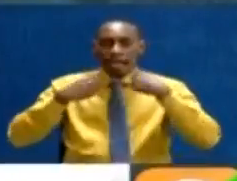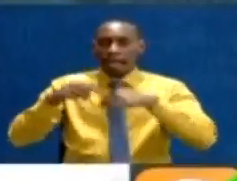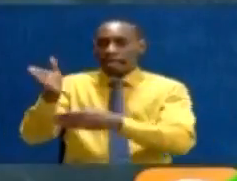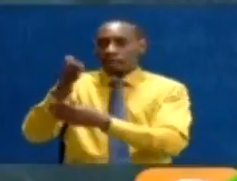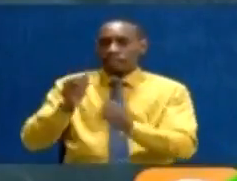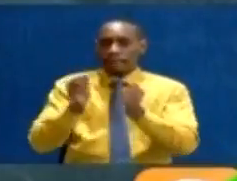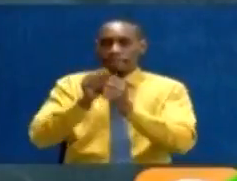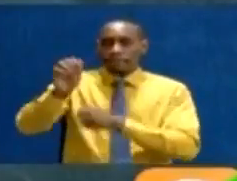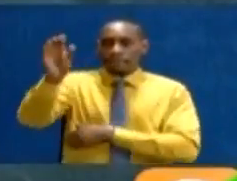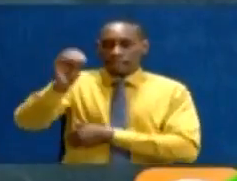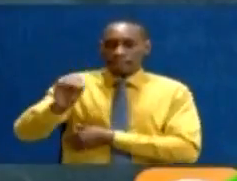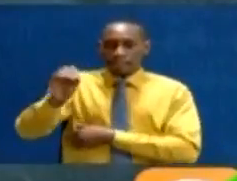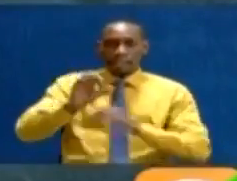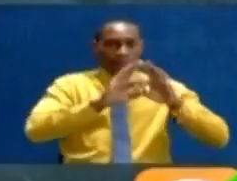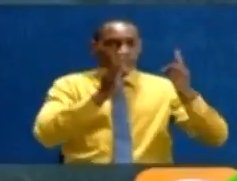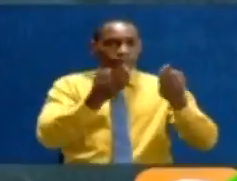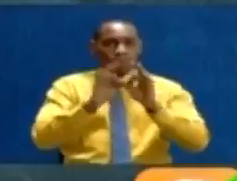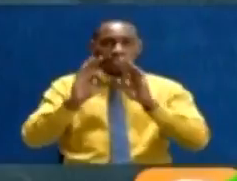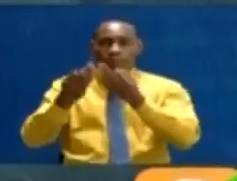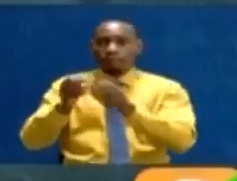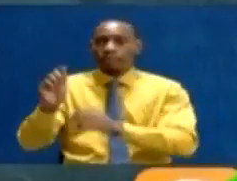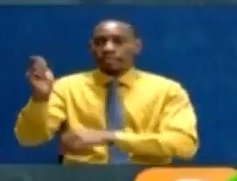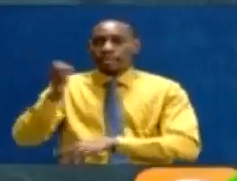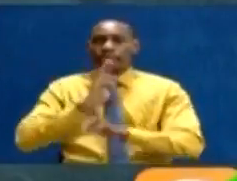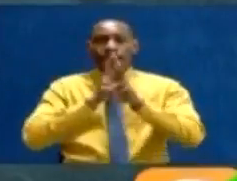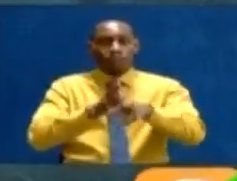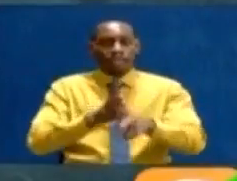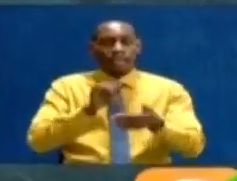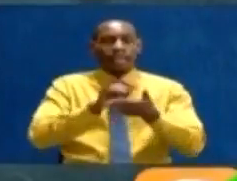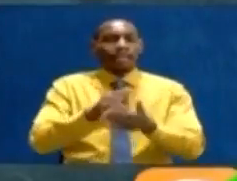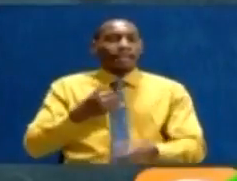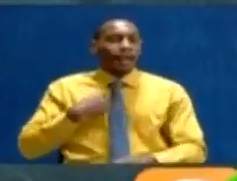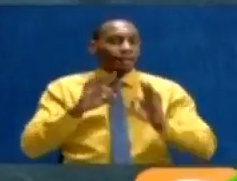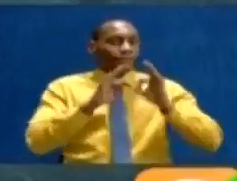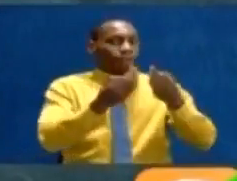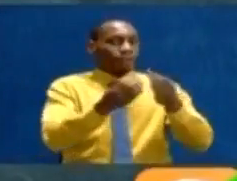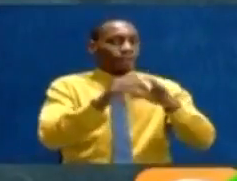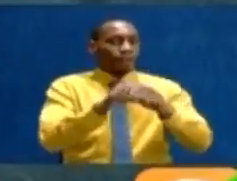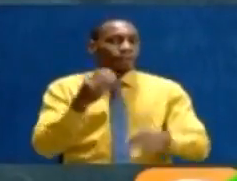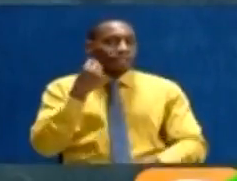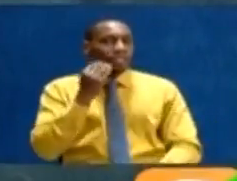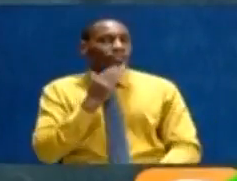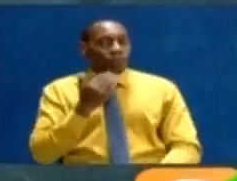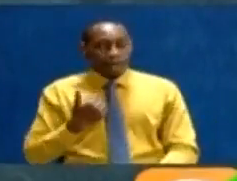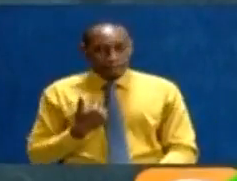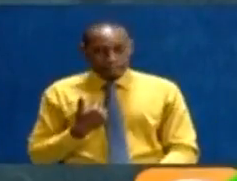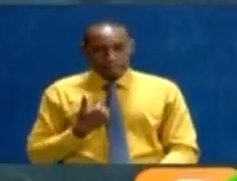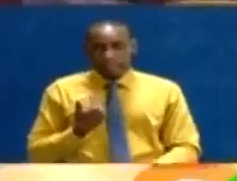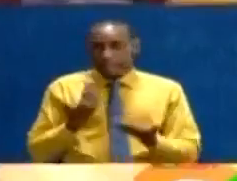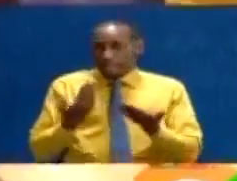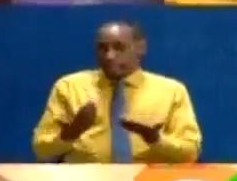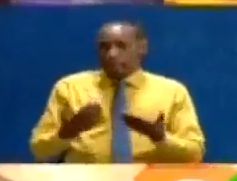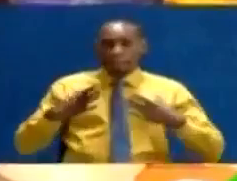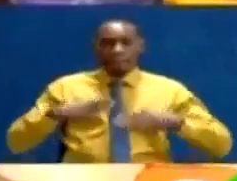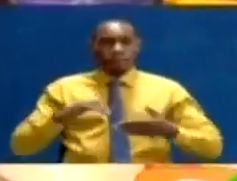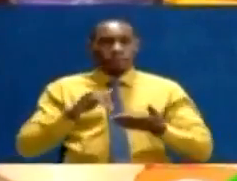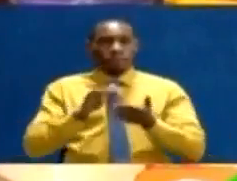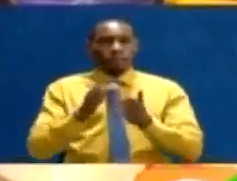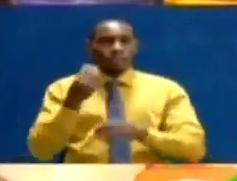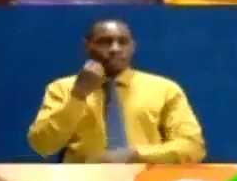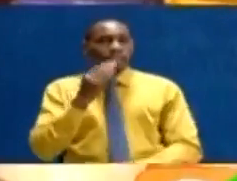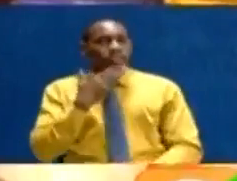Thursday, 15% of the households in Kenya reported having at least a member with diabetes. So, what should people